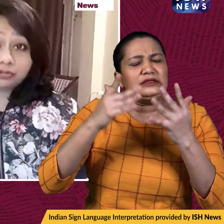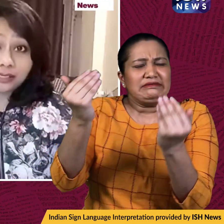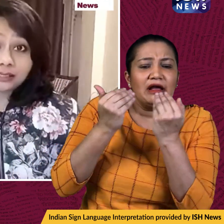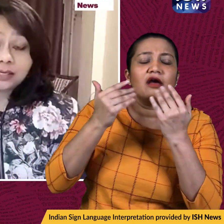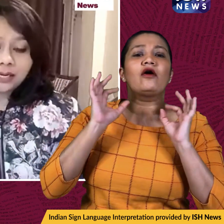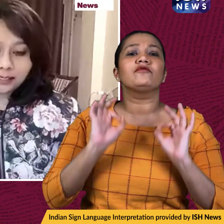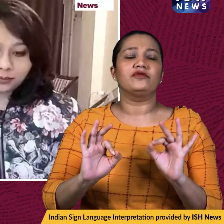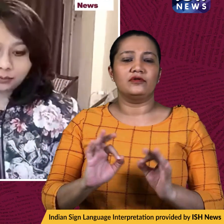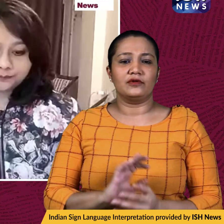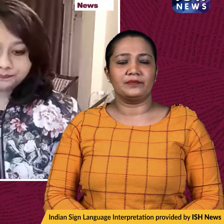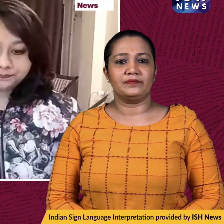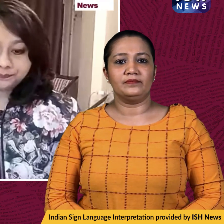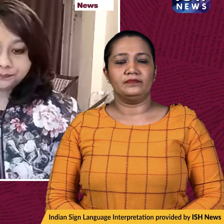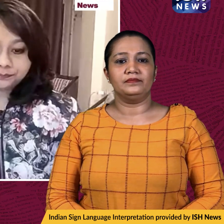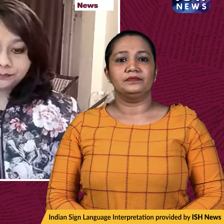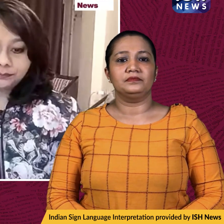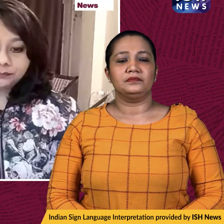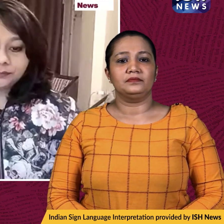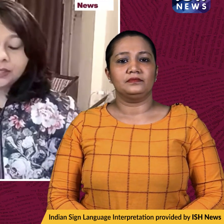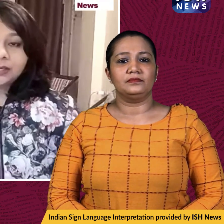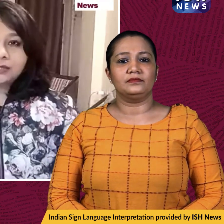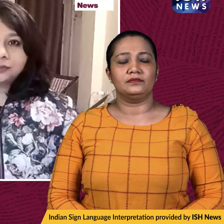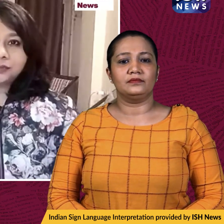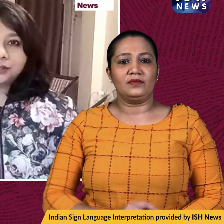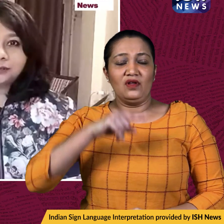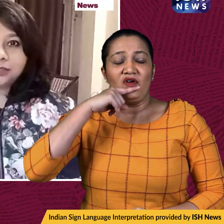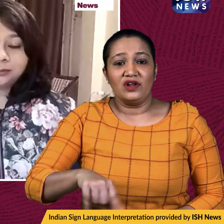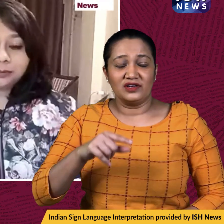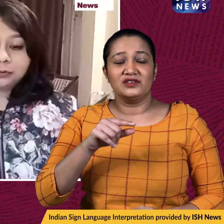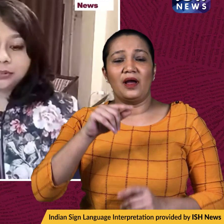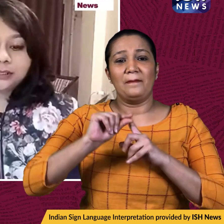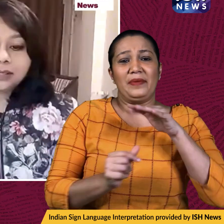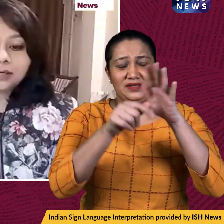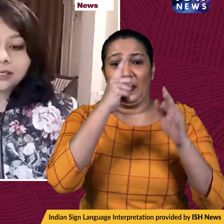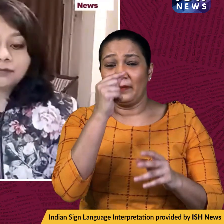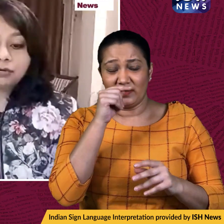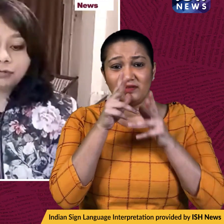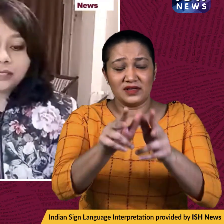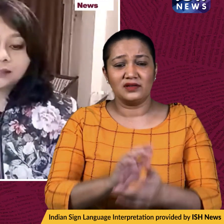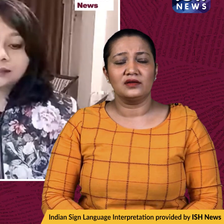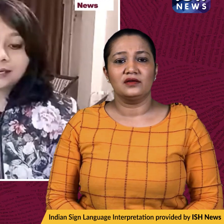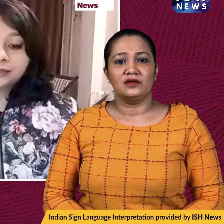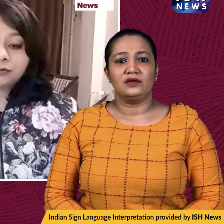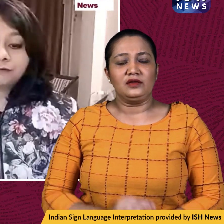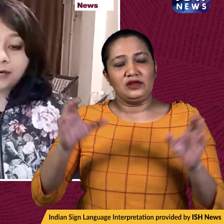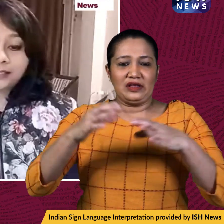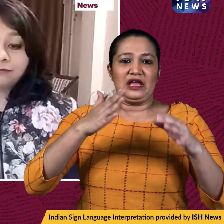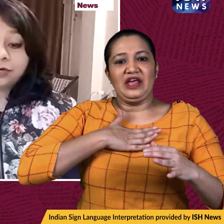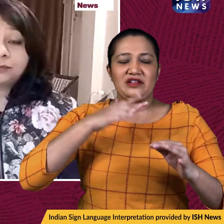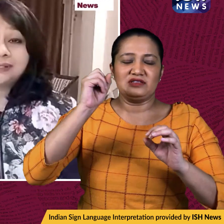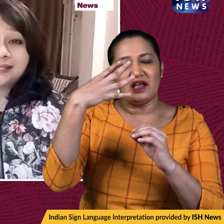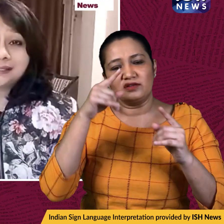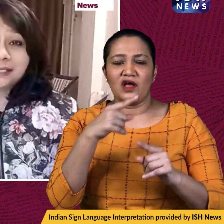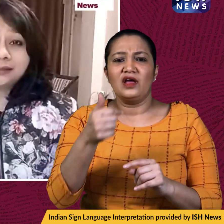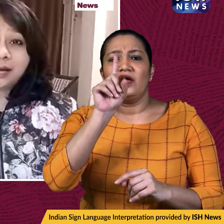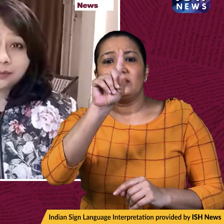the time of the strike," end quote. Now, Russian President Vladimir Putin gave the green light on Friday